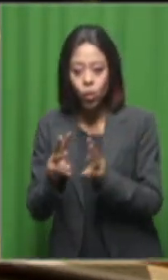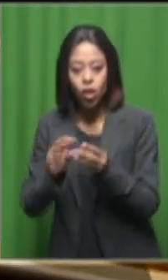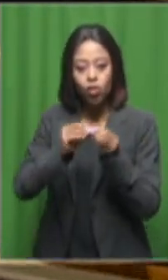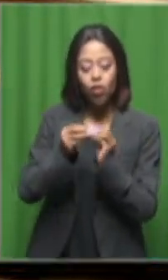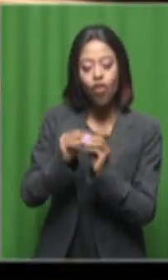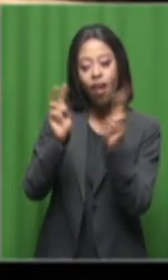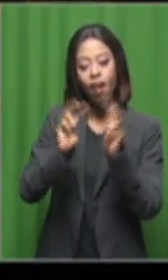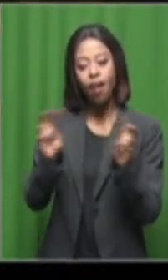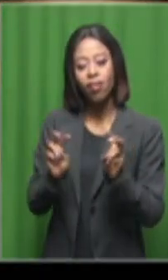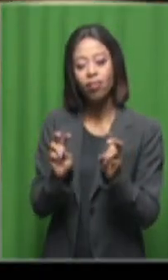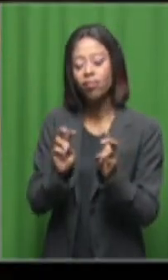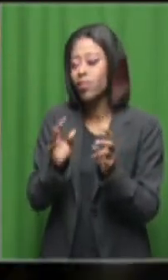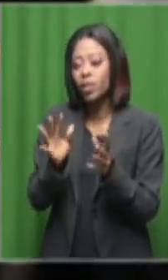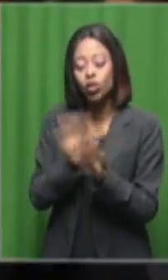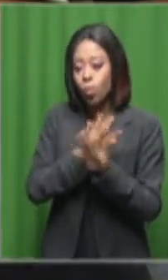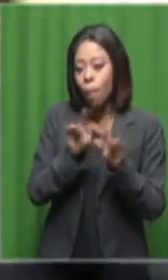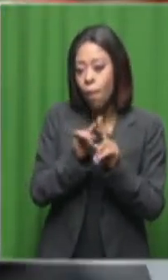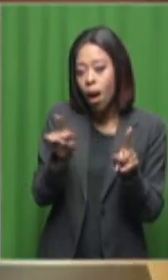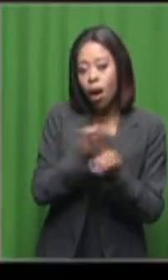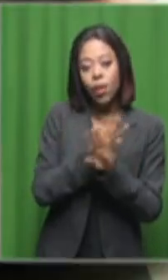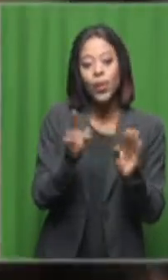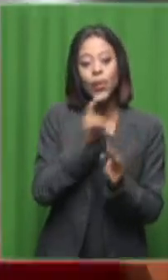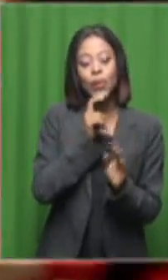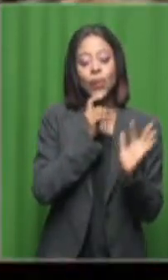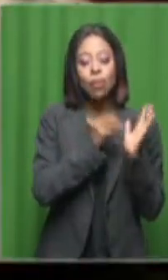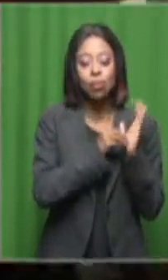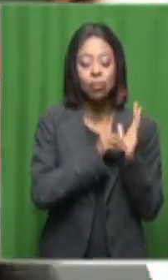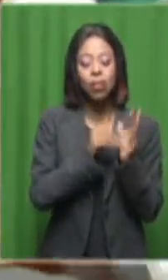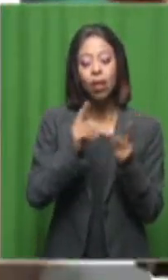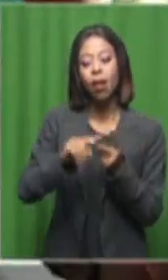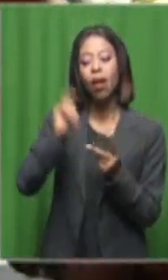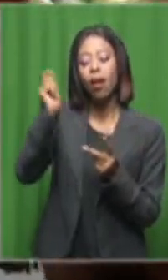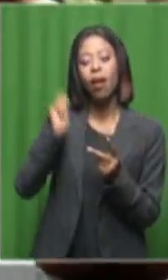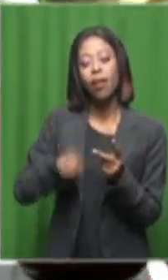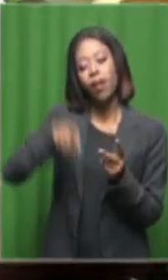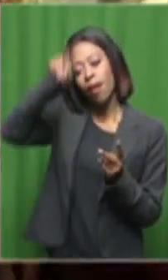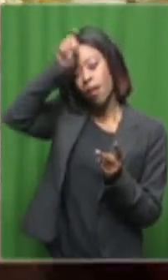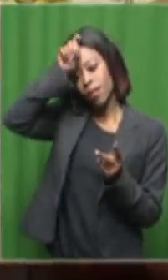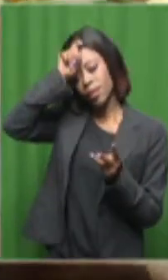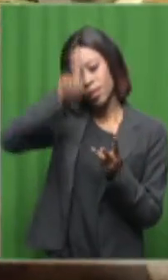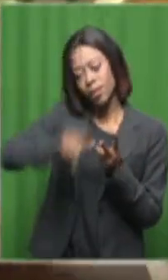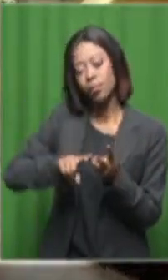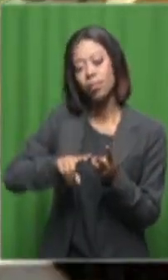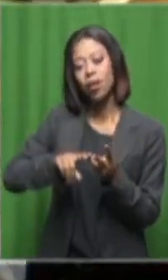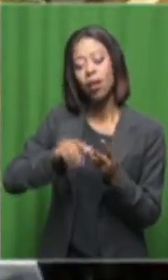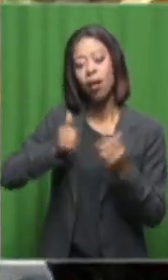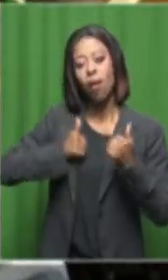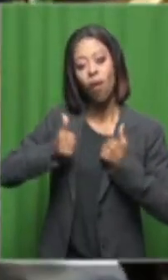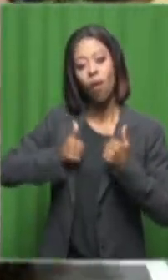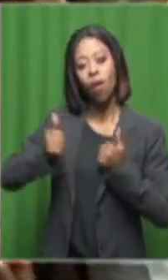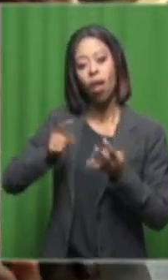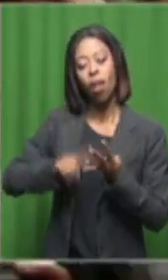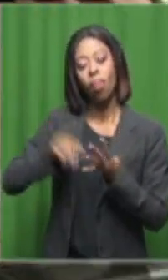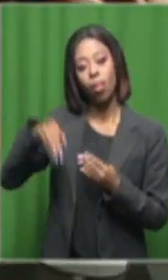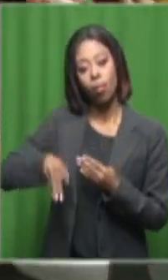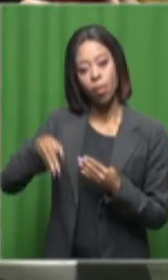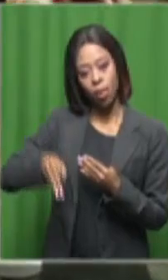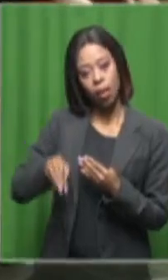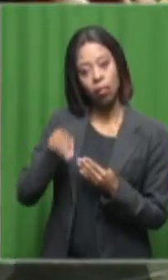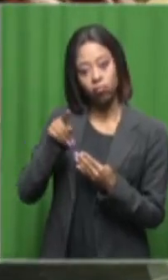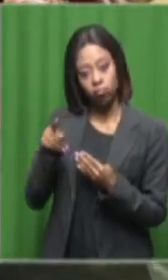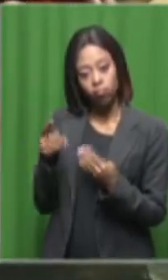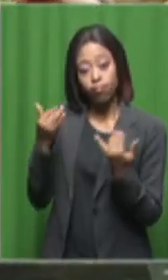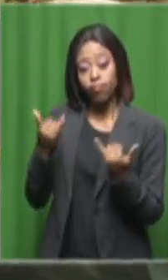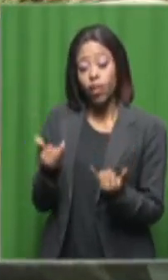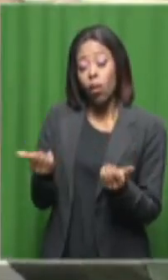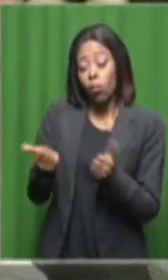countries who form part of this alliance include Kenya, Egypt, Angola, and Namibia, among others. This partnership was one of the items on